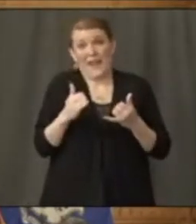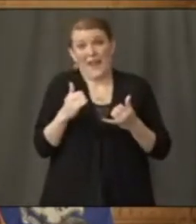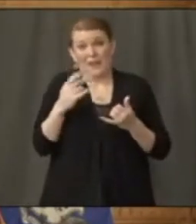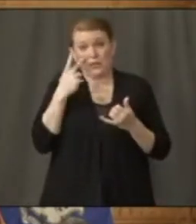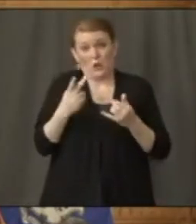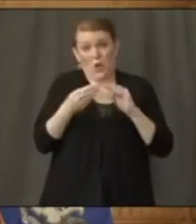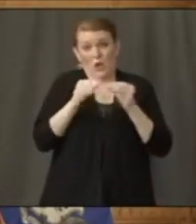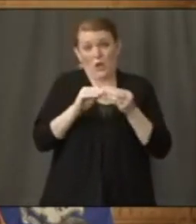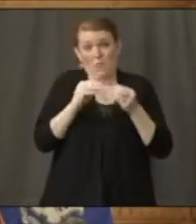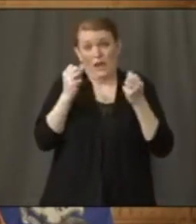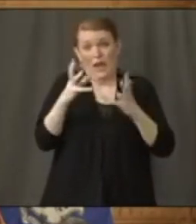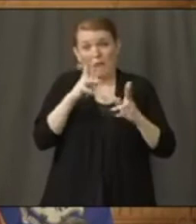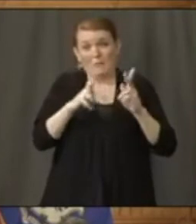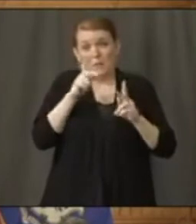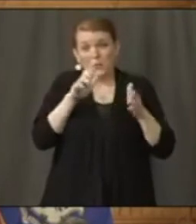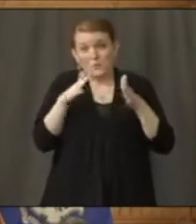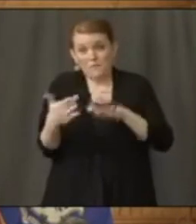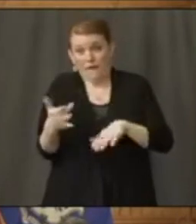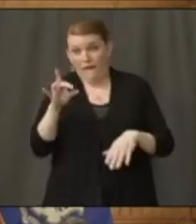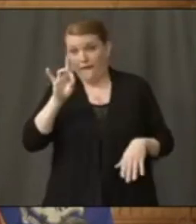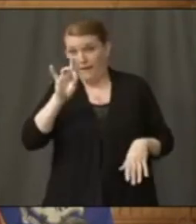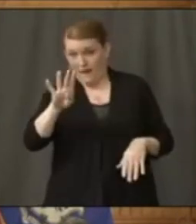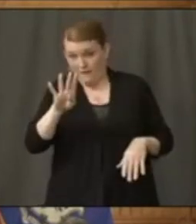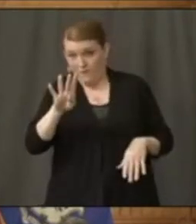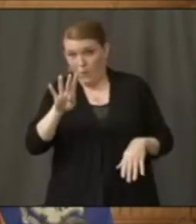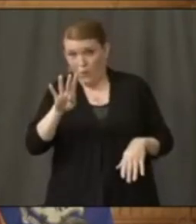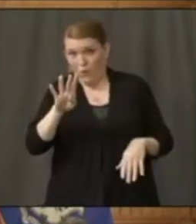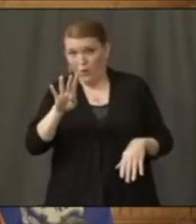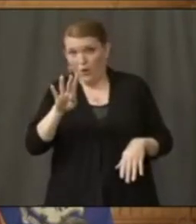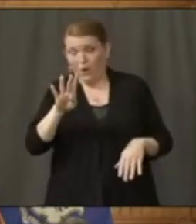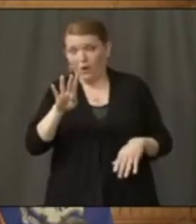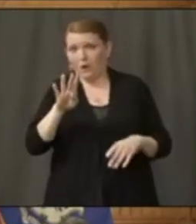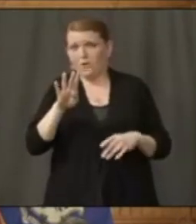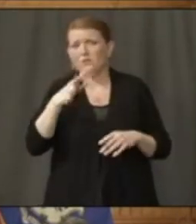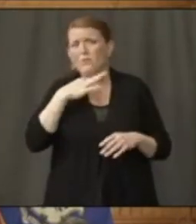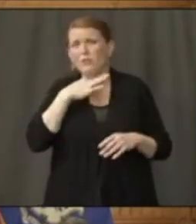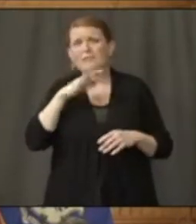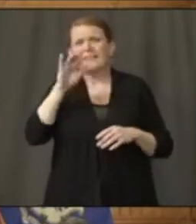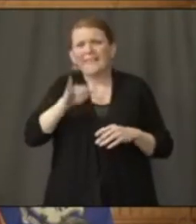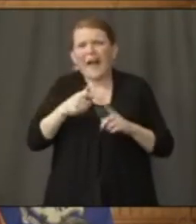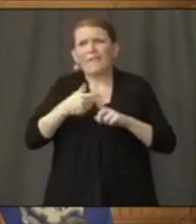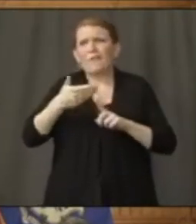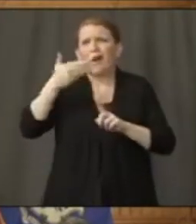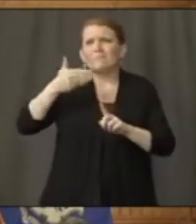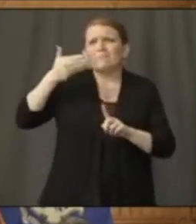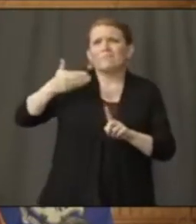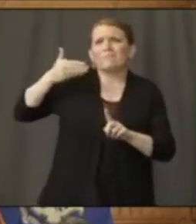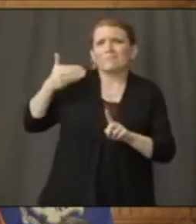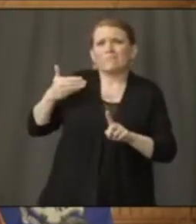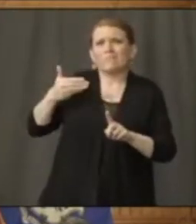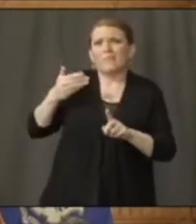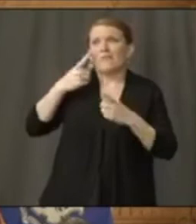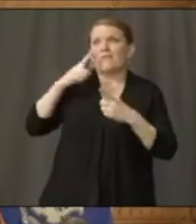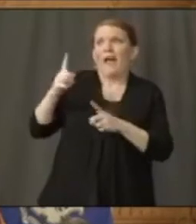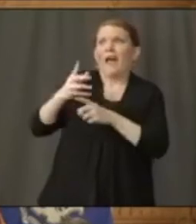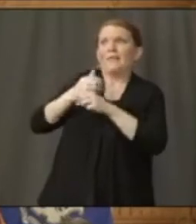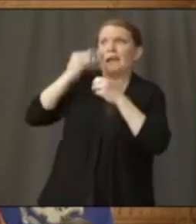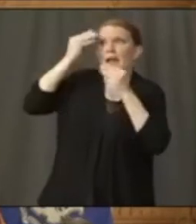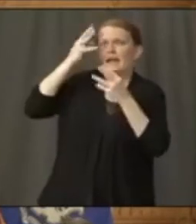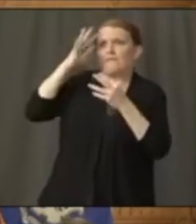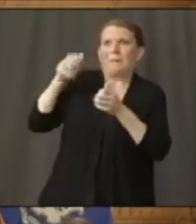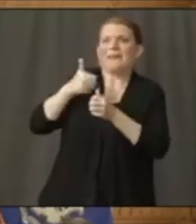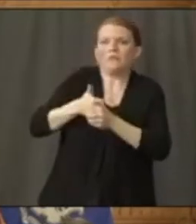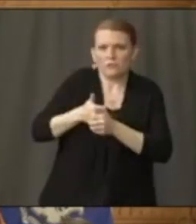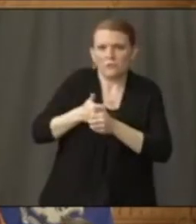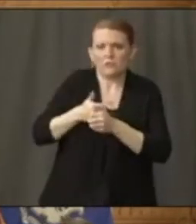just this nasty bump that has occurred in one day? Got a thought on that, Josh? Yeah, I mean, the data is always